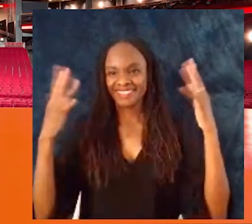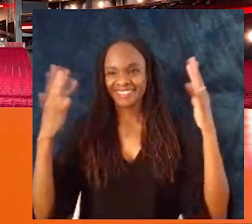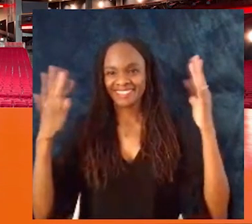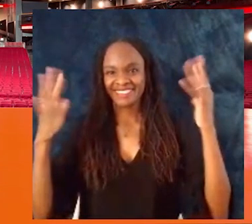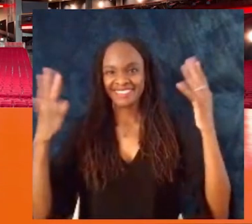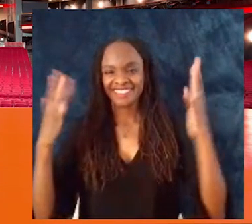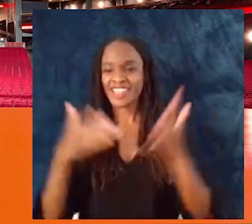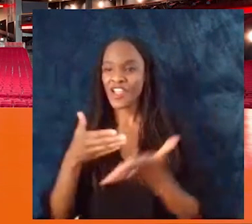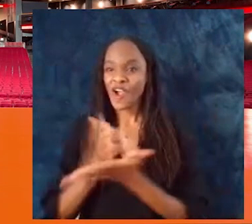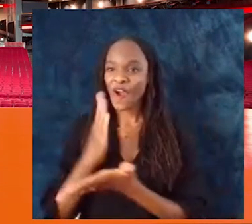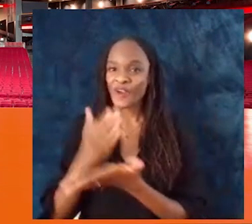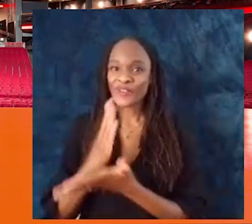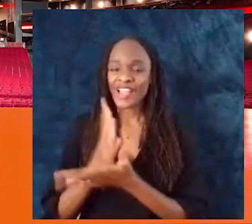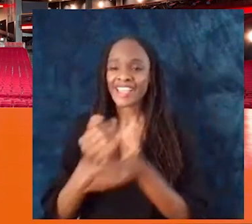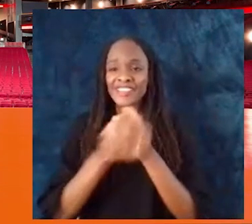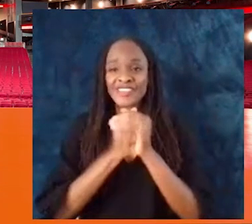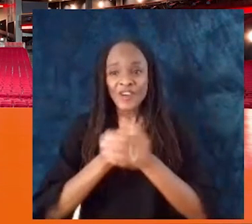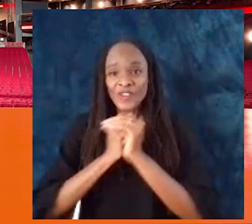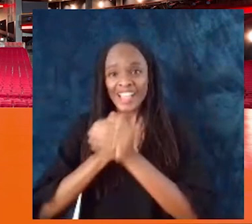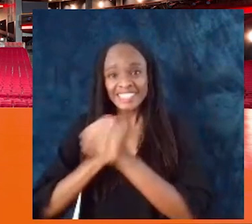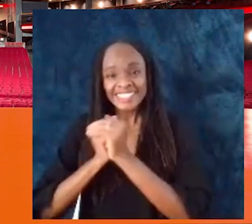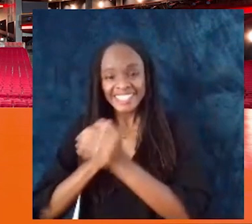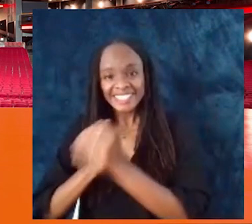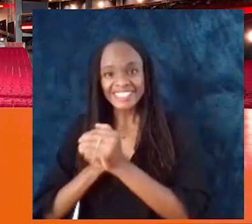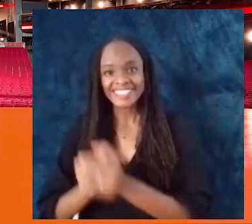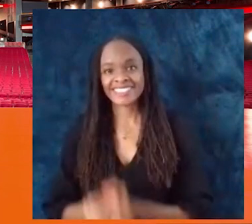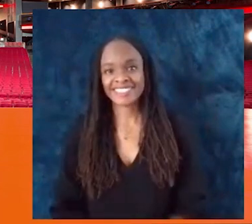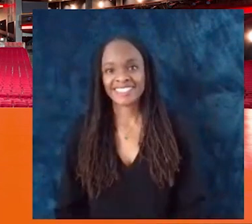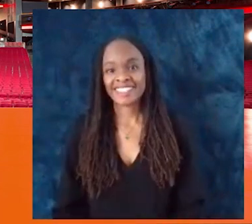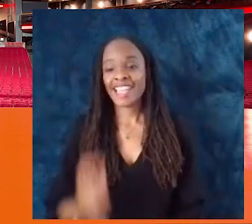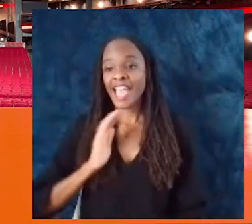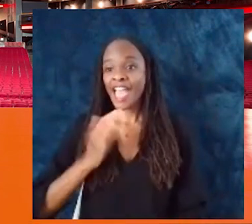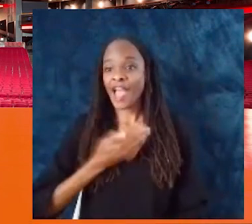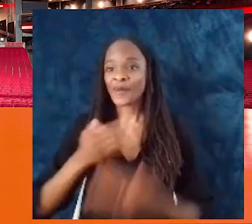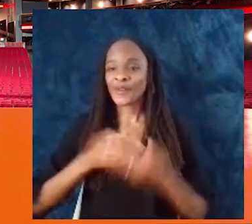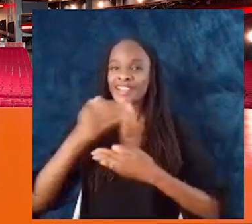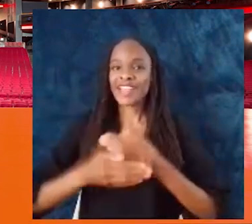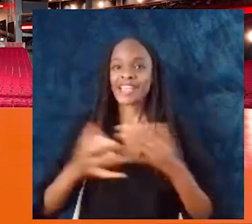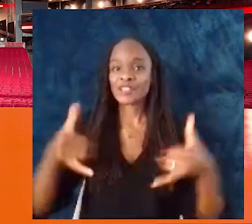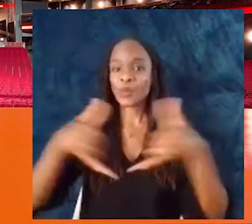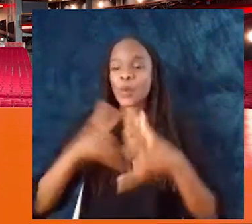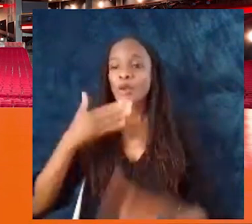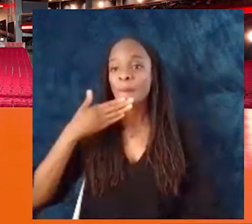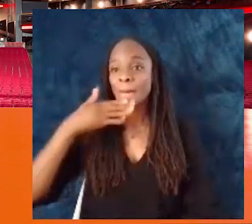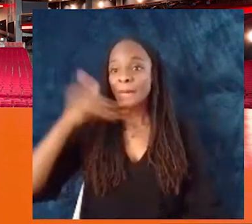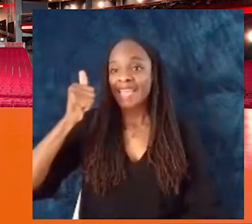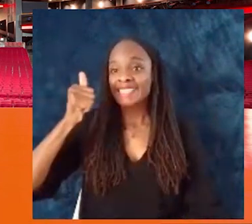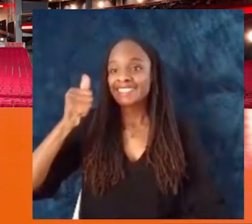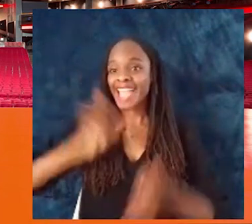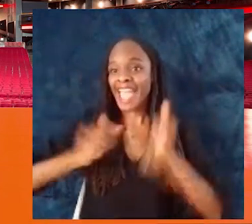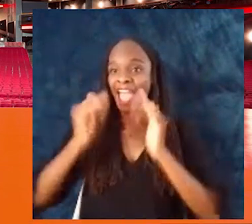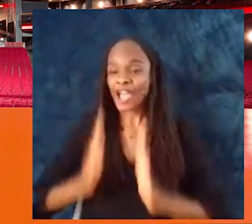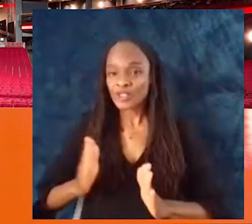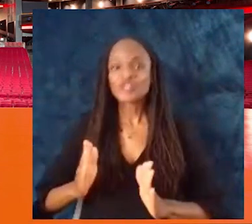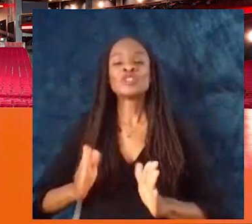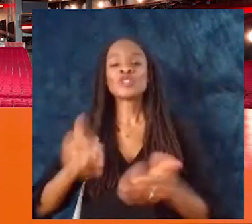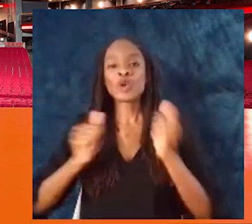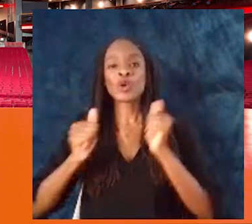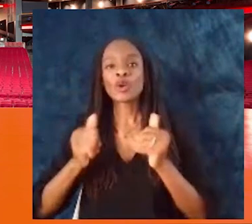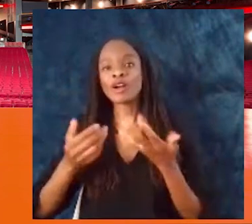All right, congratulations. Our next award is the Best Actor Award presented by IMDb